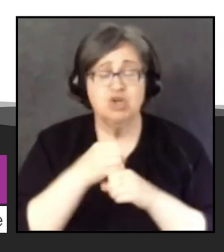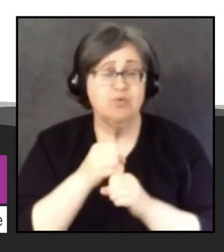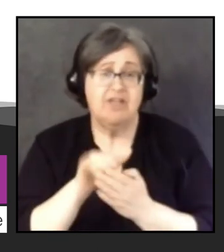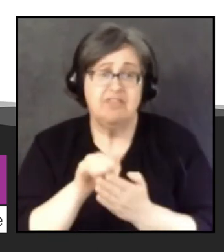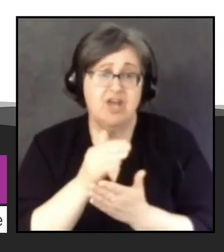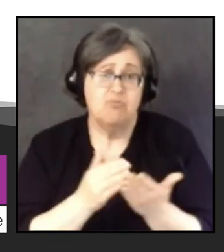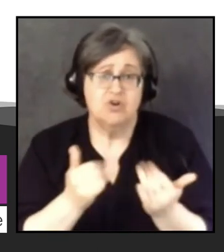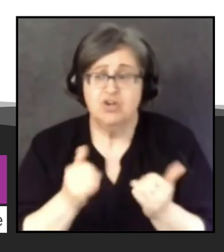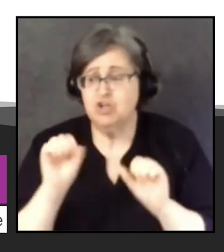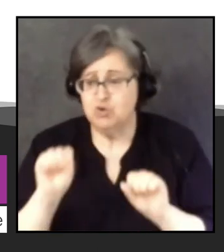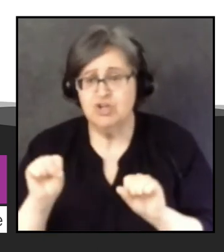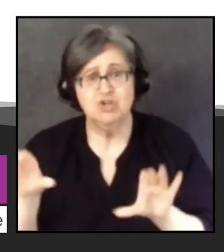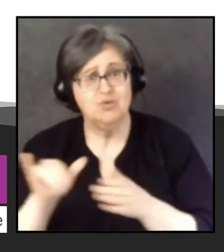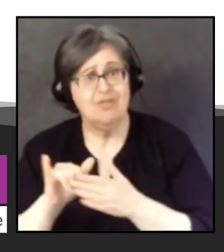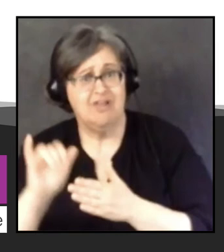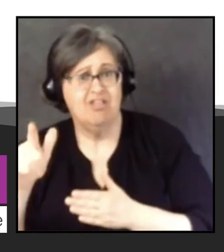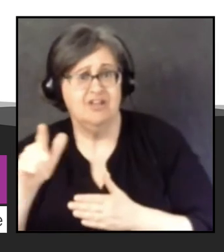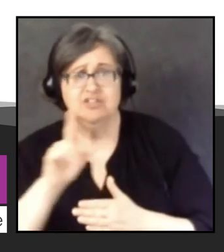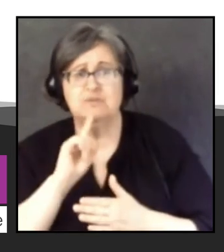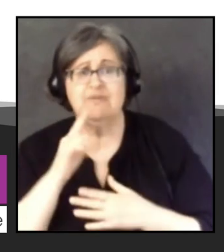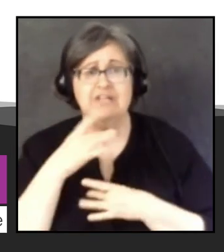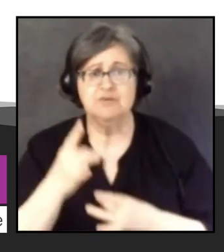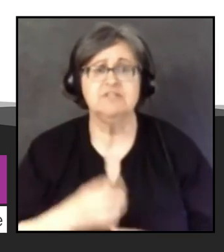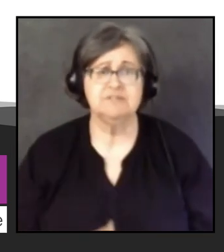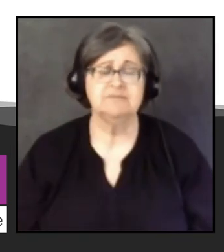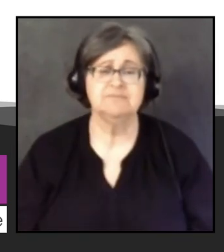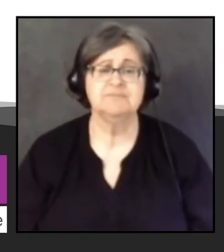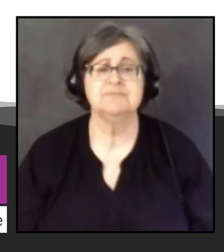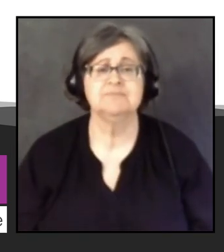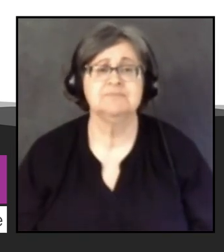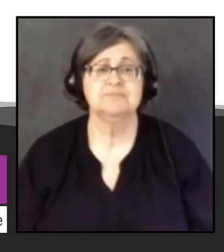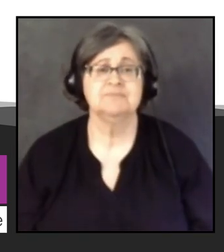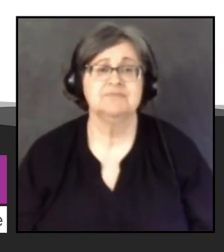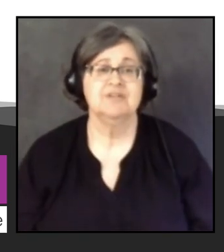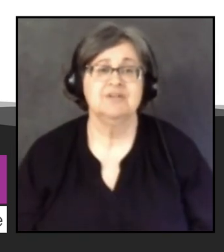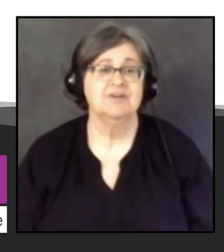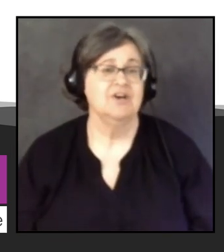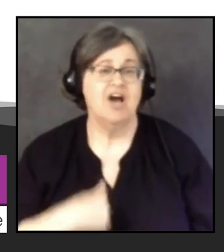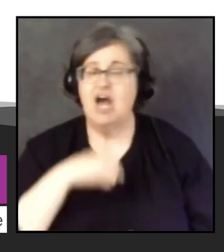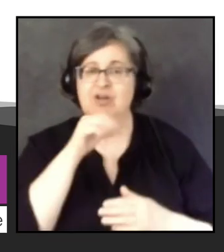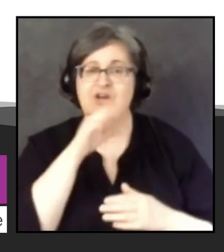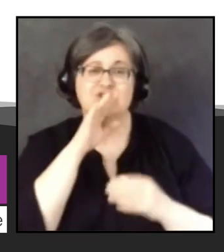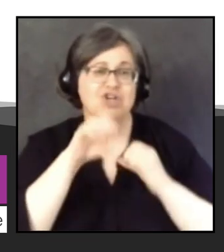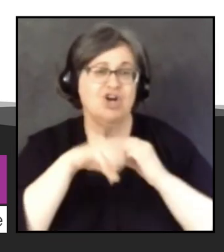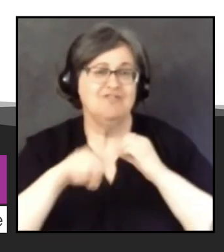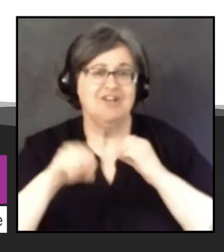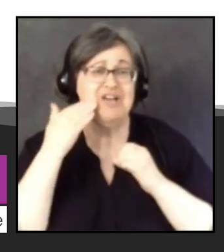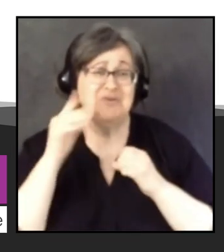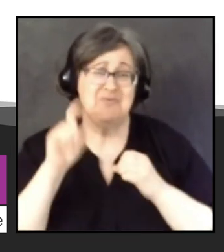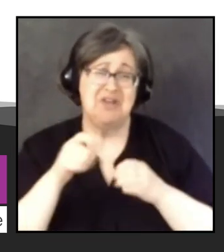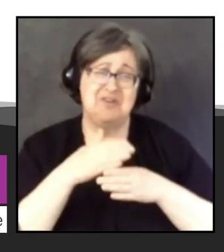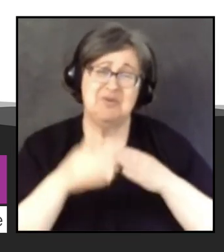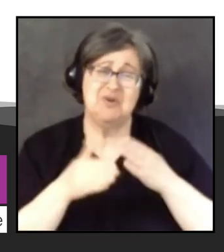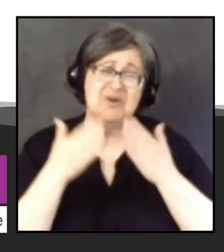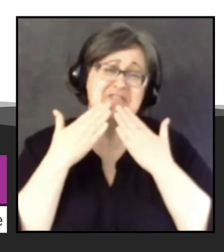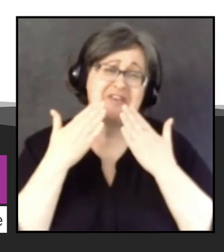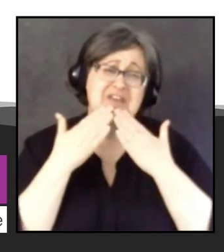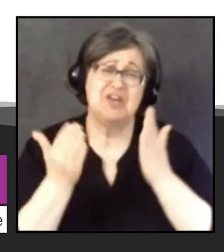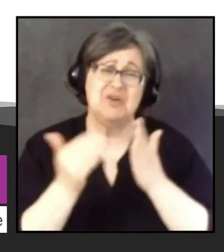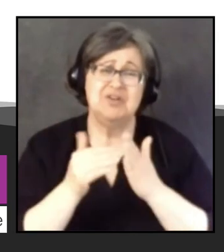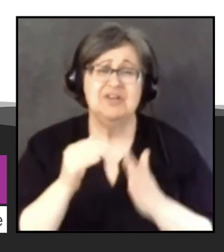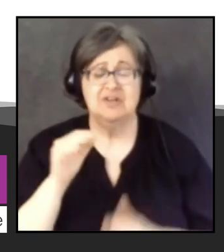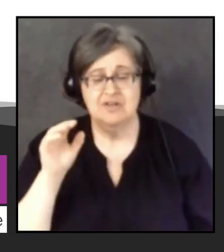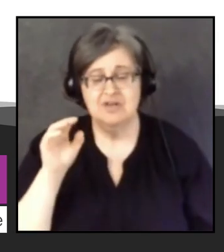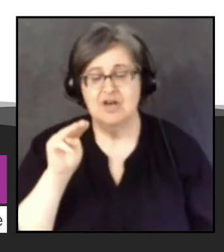always pick it up. That's a really interesting idea. Well, I will not talk forever. I know we have to wrap up. So I want to say thank you again to